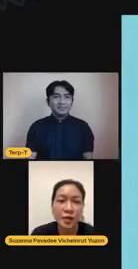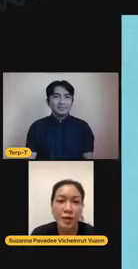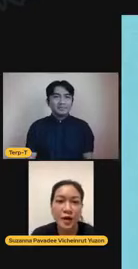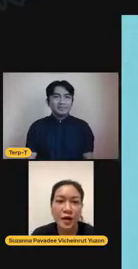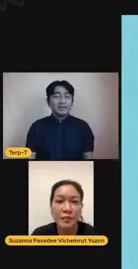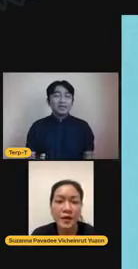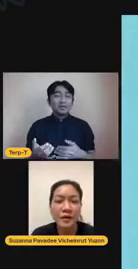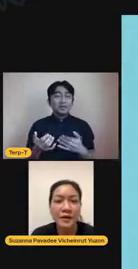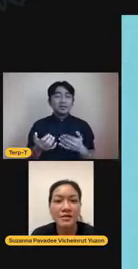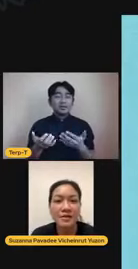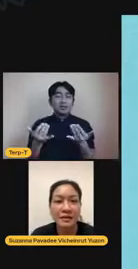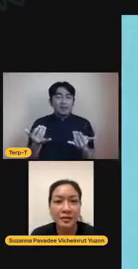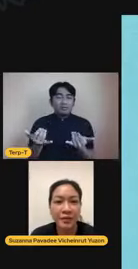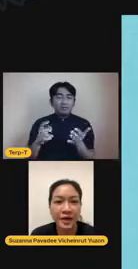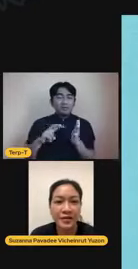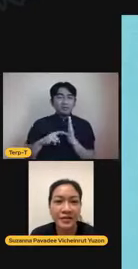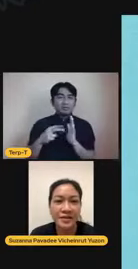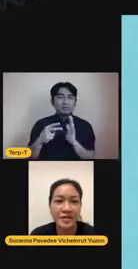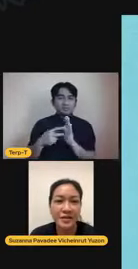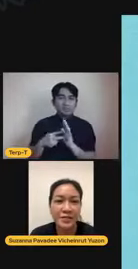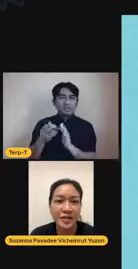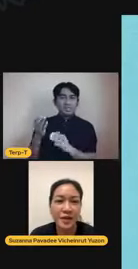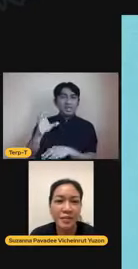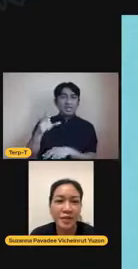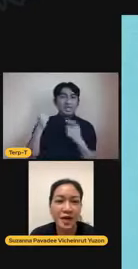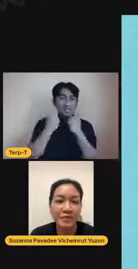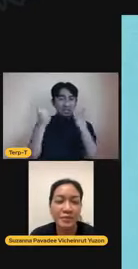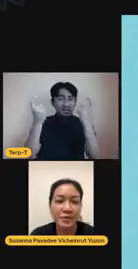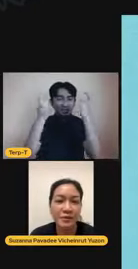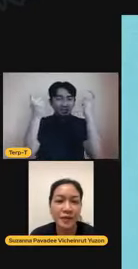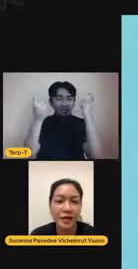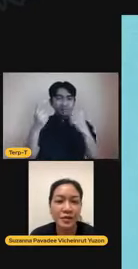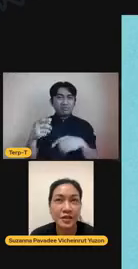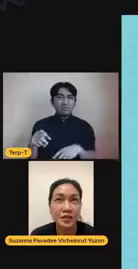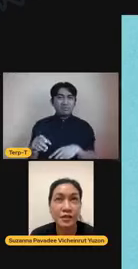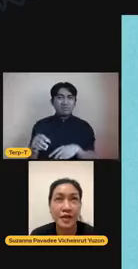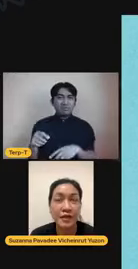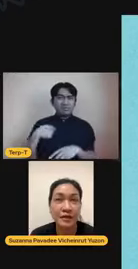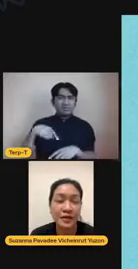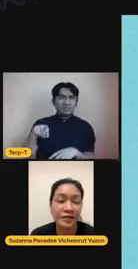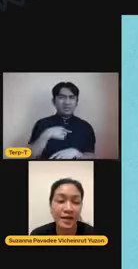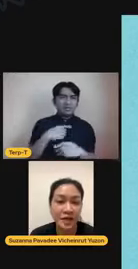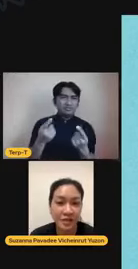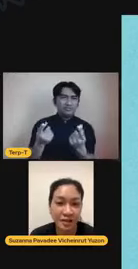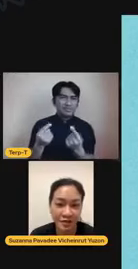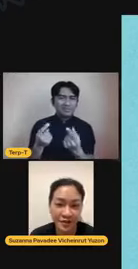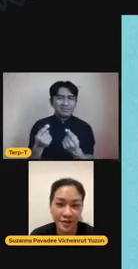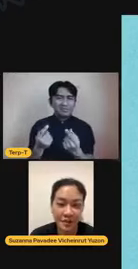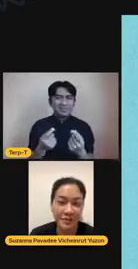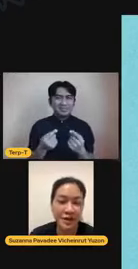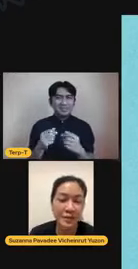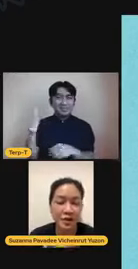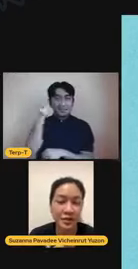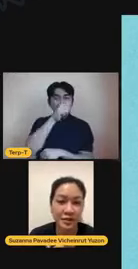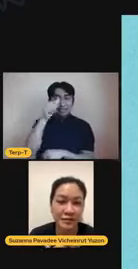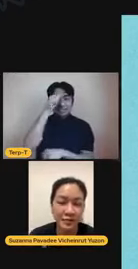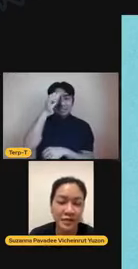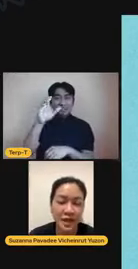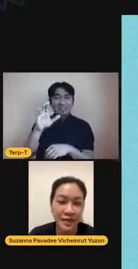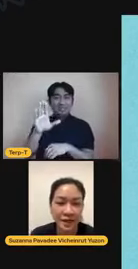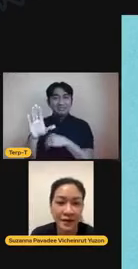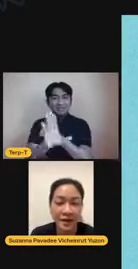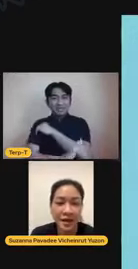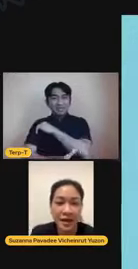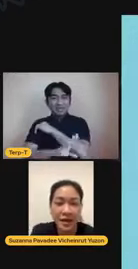So what I mean about celebrate is something that we haven't been actually doing in a lot of the Asian countries here. I'm actually